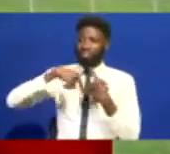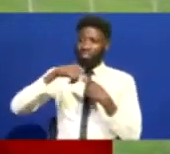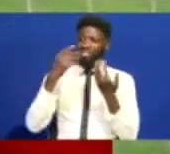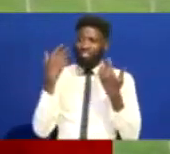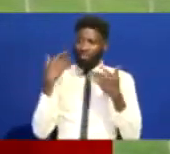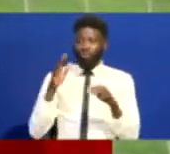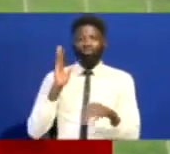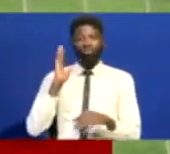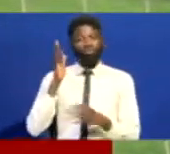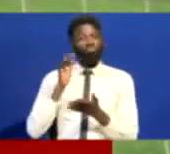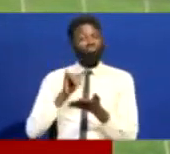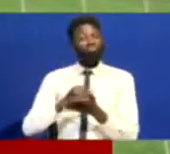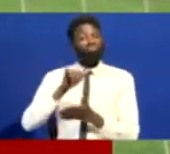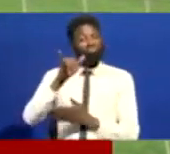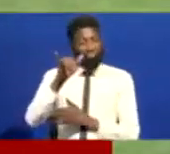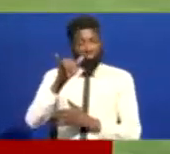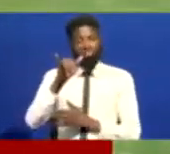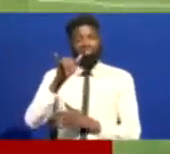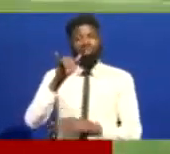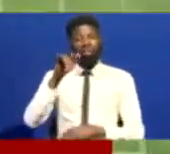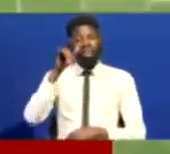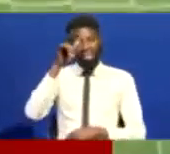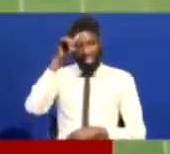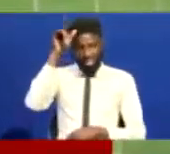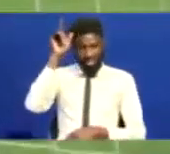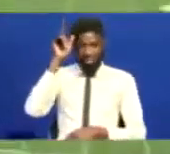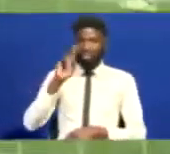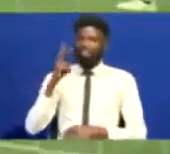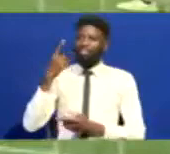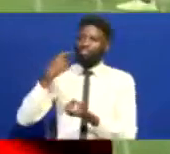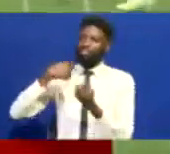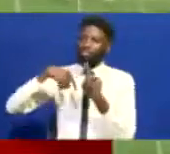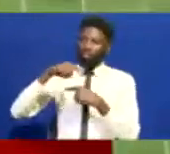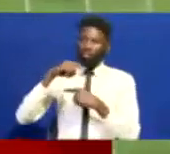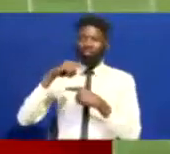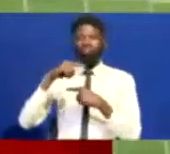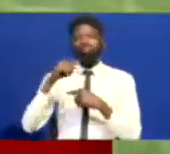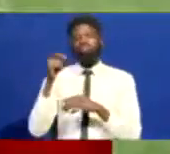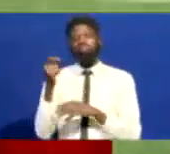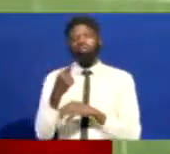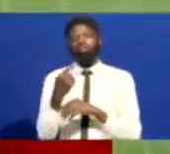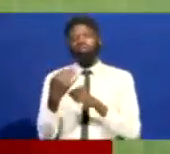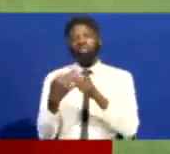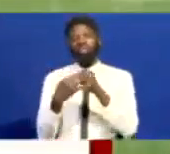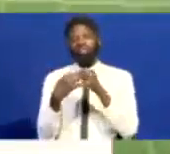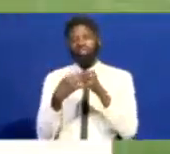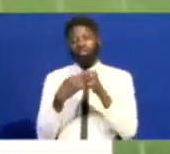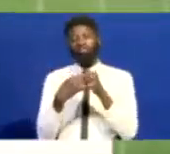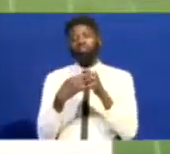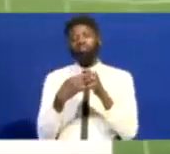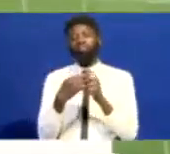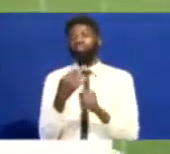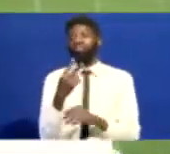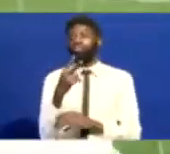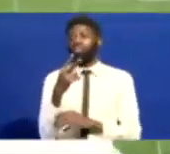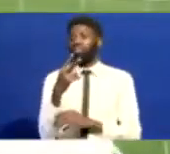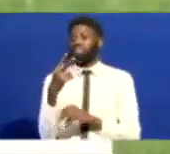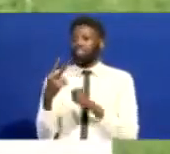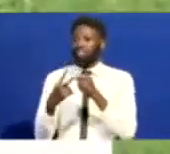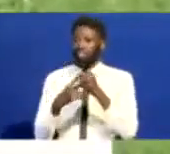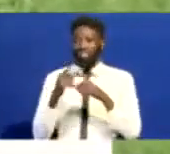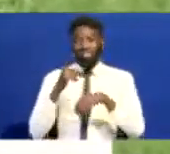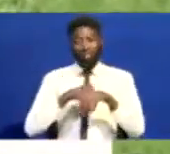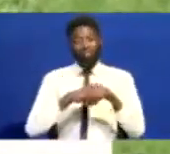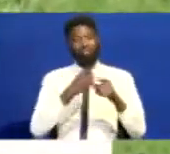head to Libya to play the second leg of the first preliminary round scheduled for August 27th. The winner on aggregate after